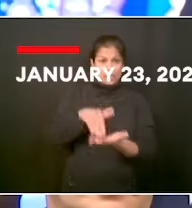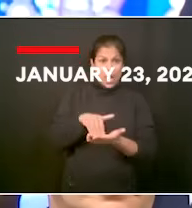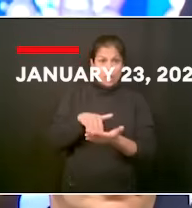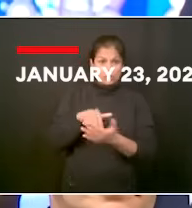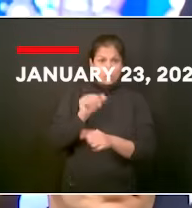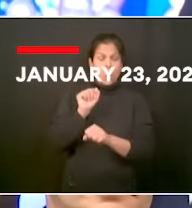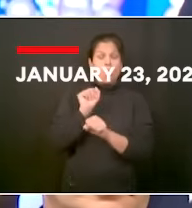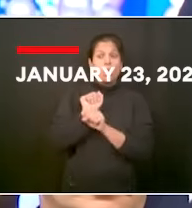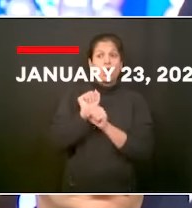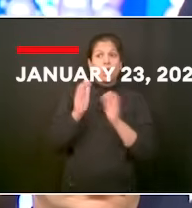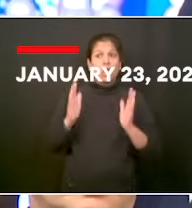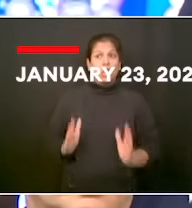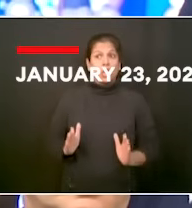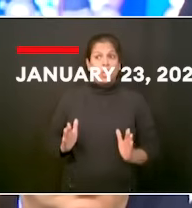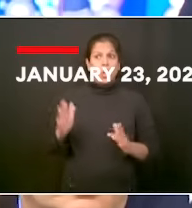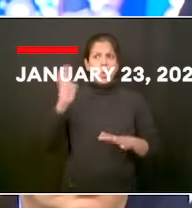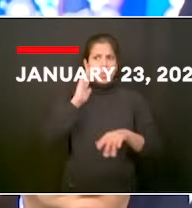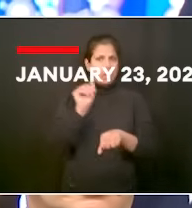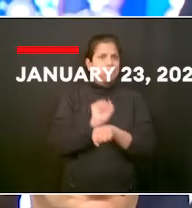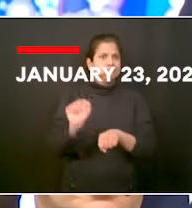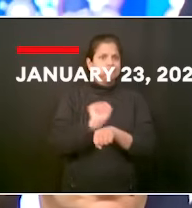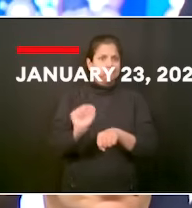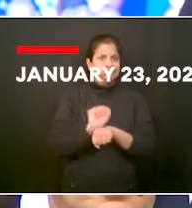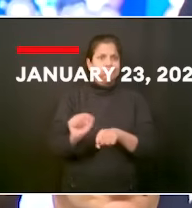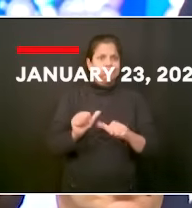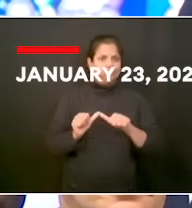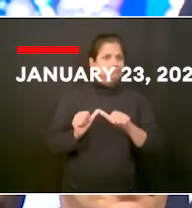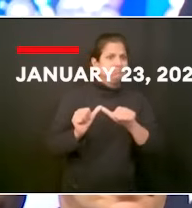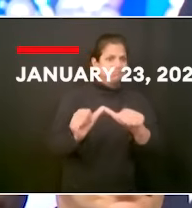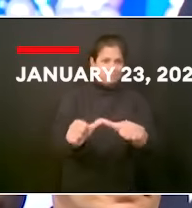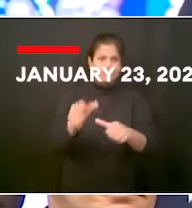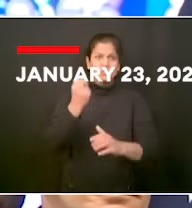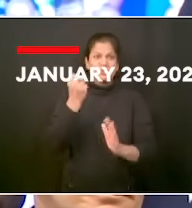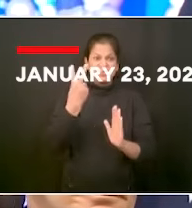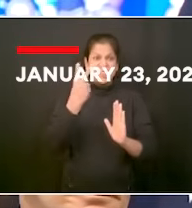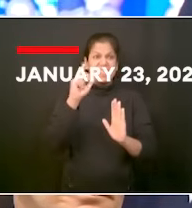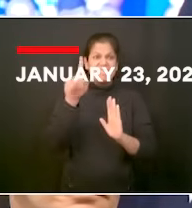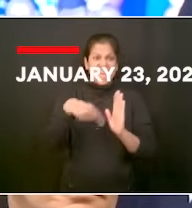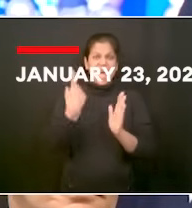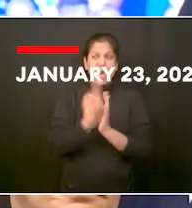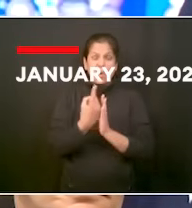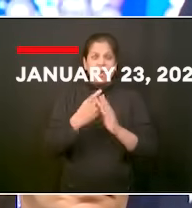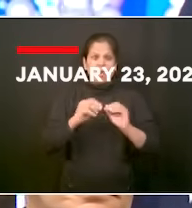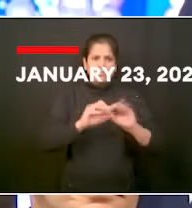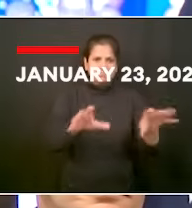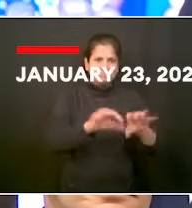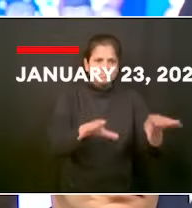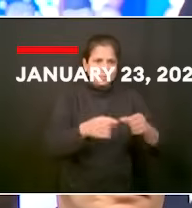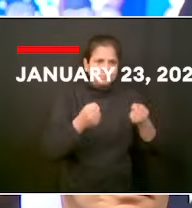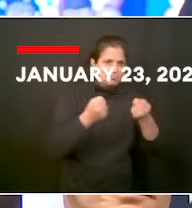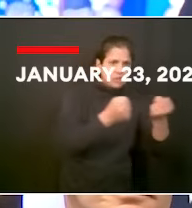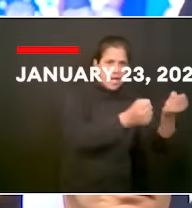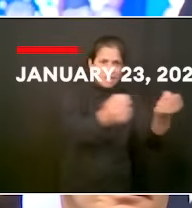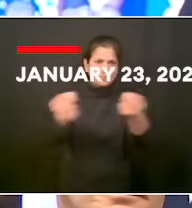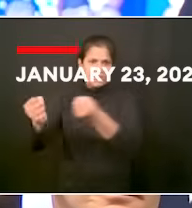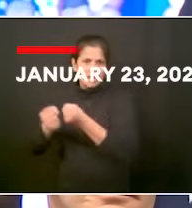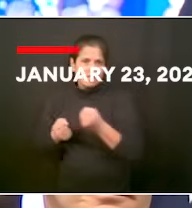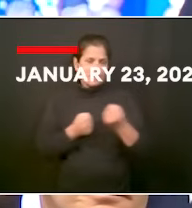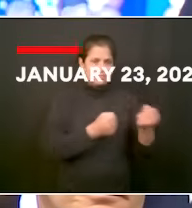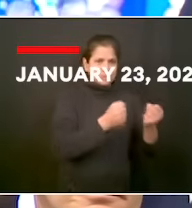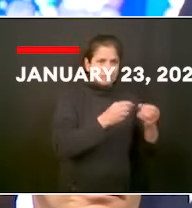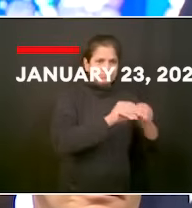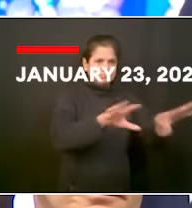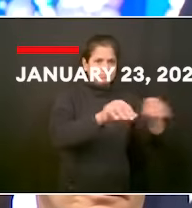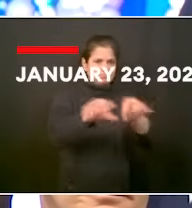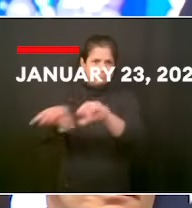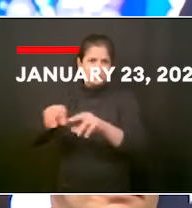soon as we see the first snowflakes hit the ground with 700 salt spreaders. And then as soon as we see 2 inches of snow accumulate, we're going to see 2,200